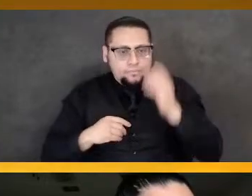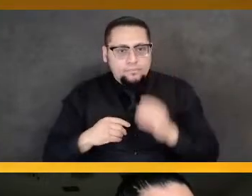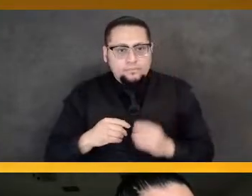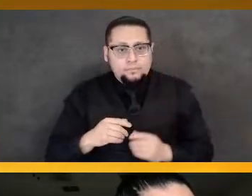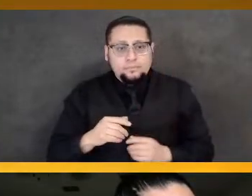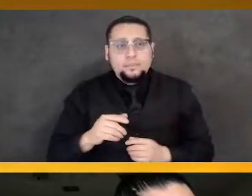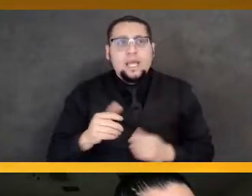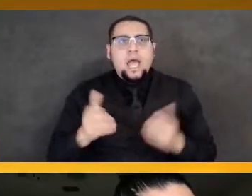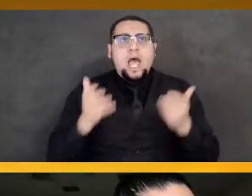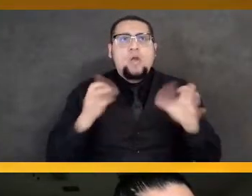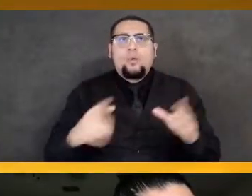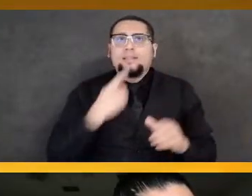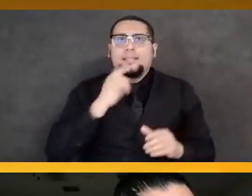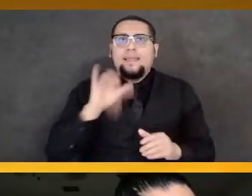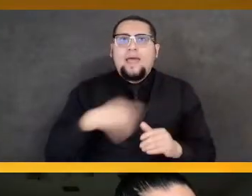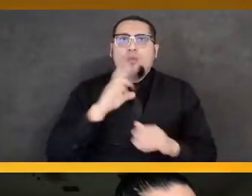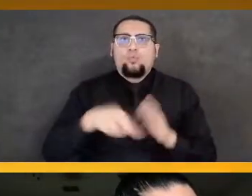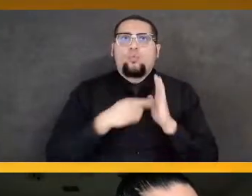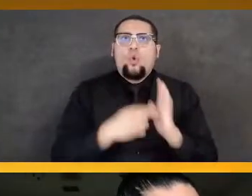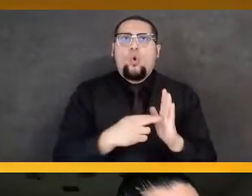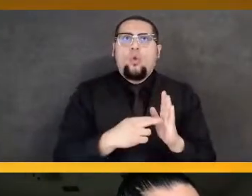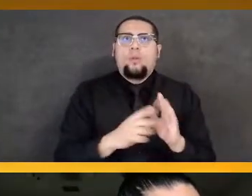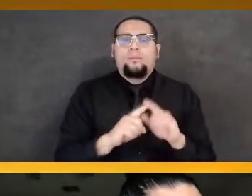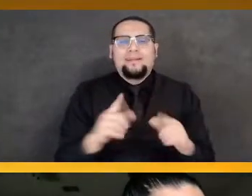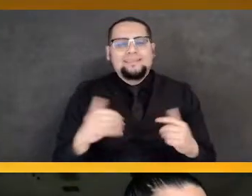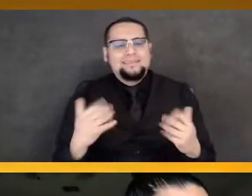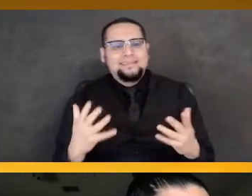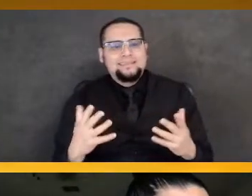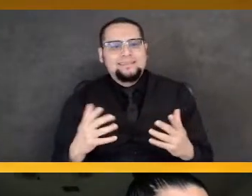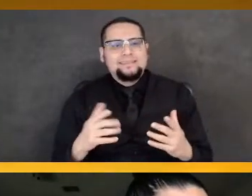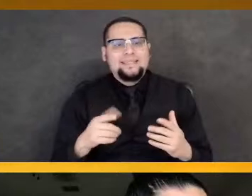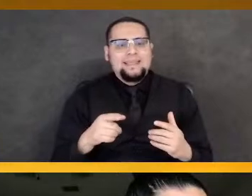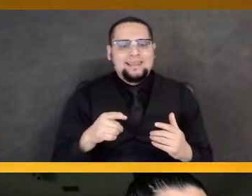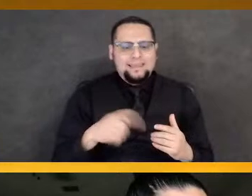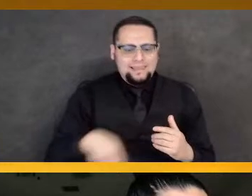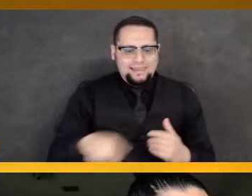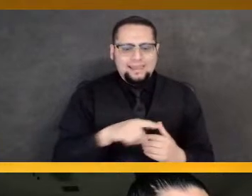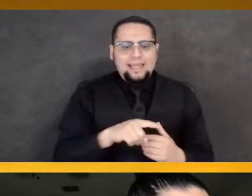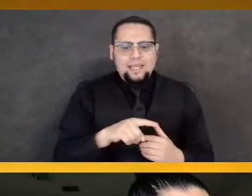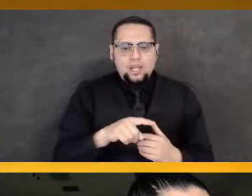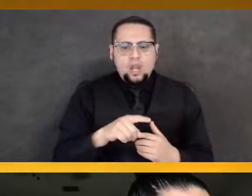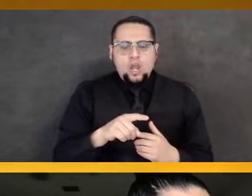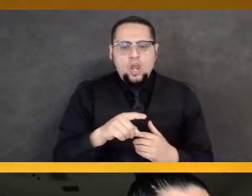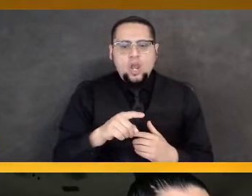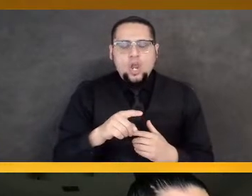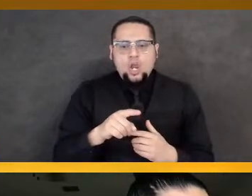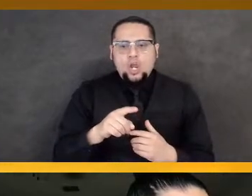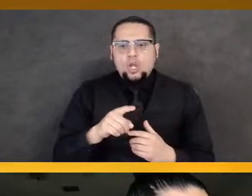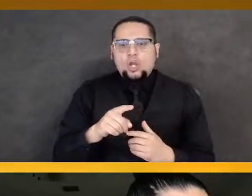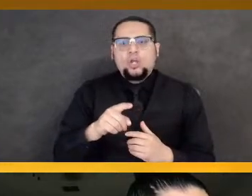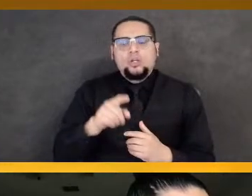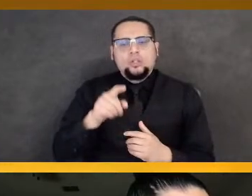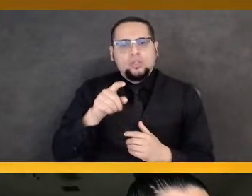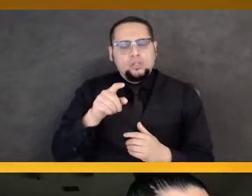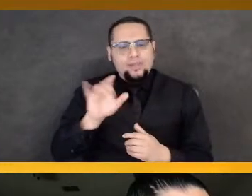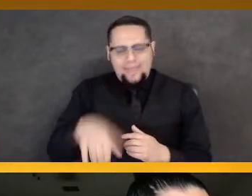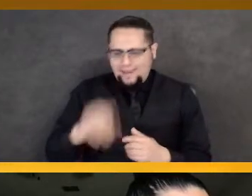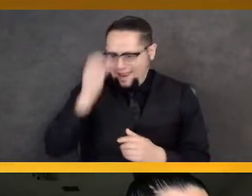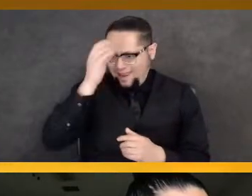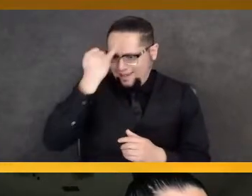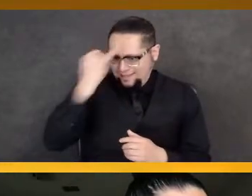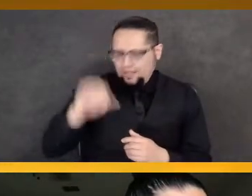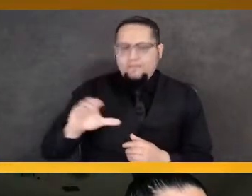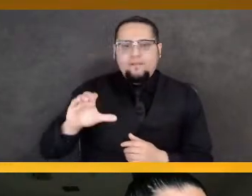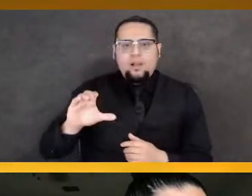I don't want to say role, but making sure that they are serving as interrupters as well. So